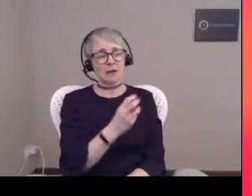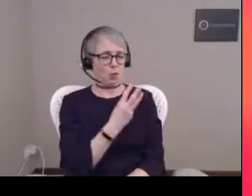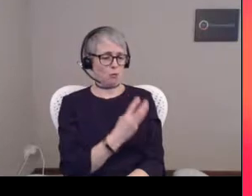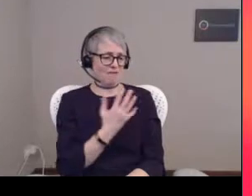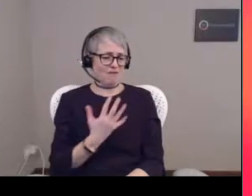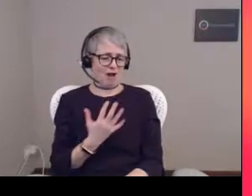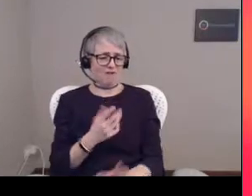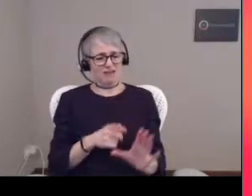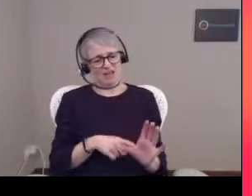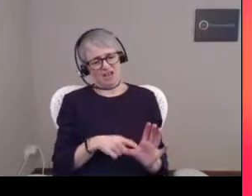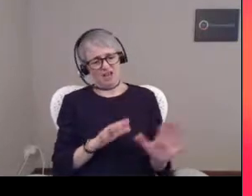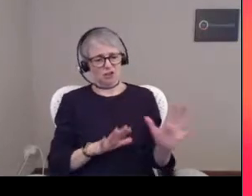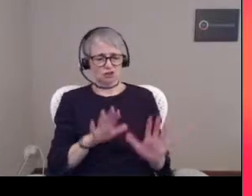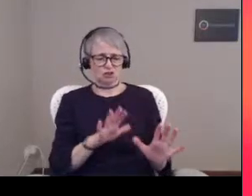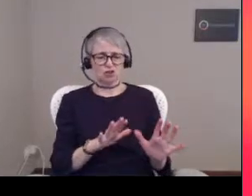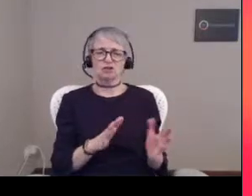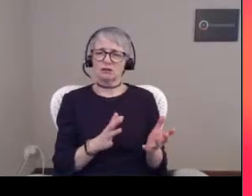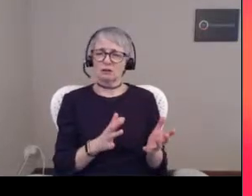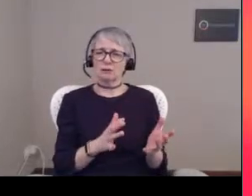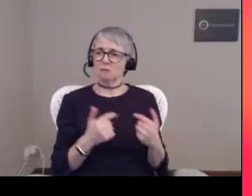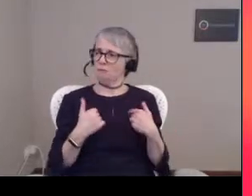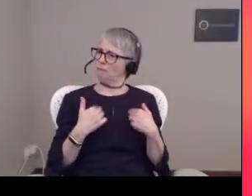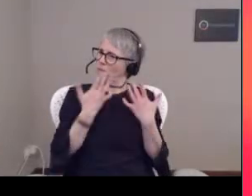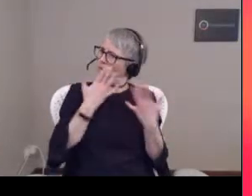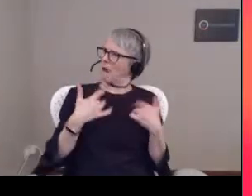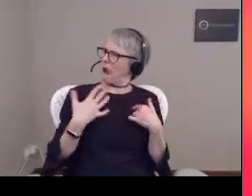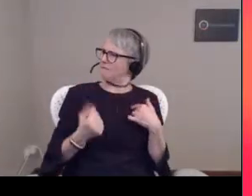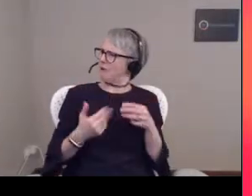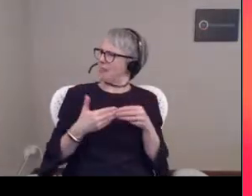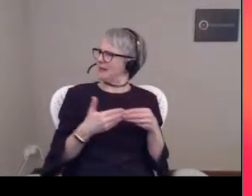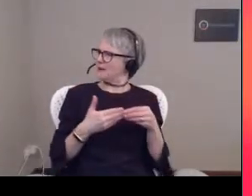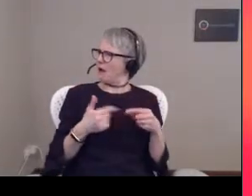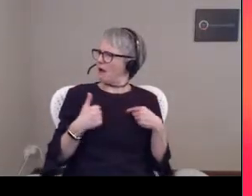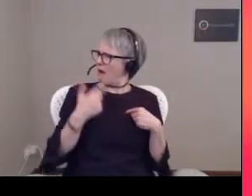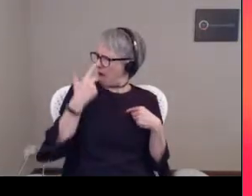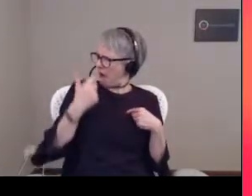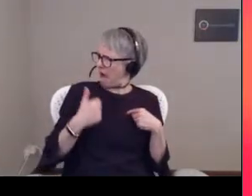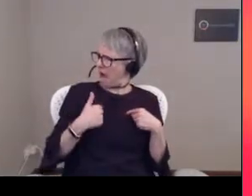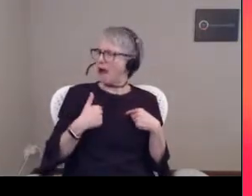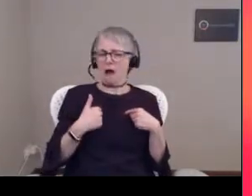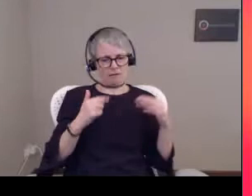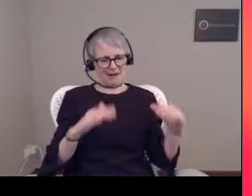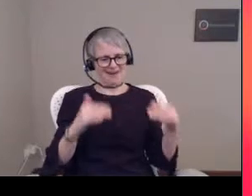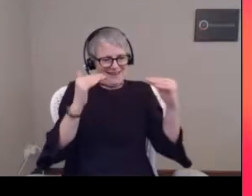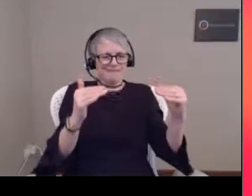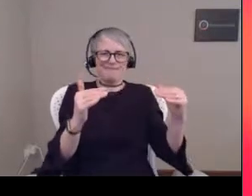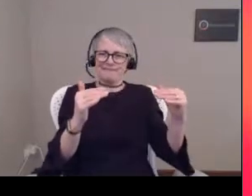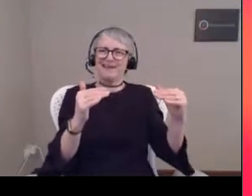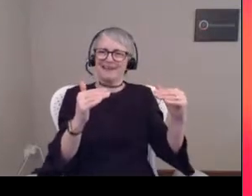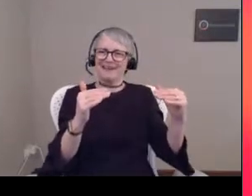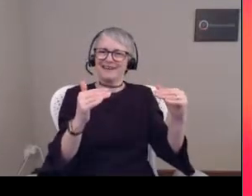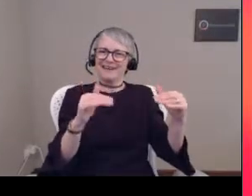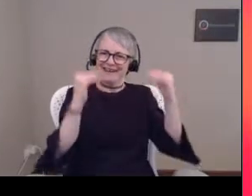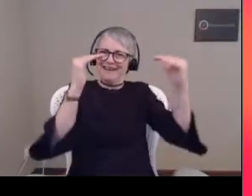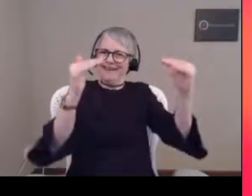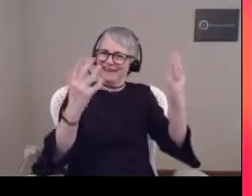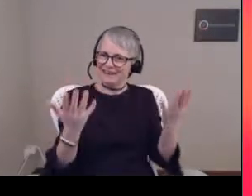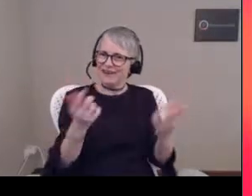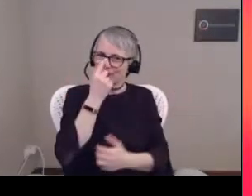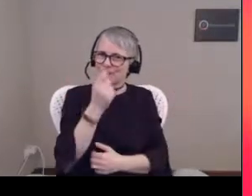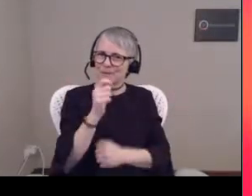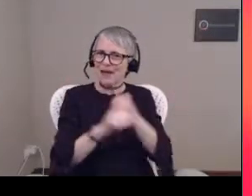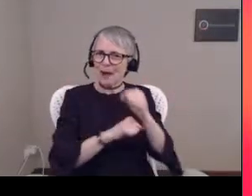you could be a good leader, you can be put on that leadership program and developed into succession planning of as head ofs and directors